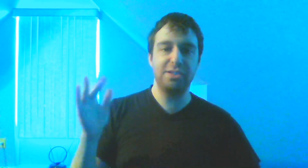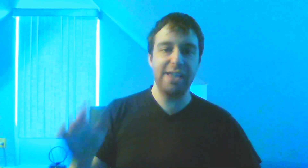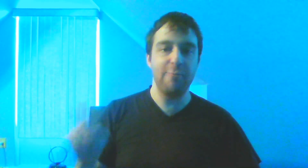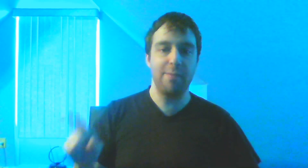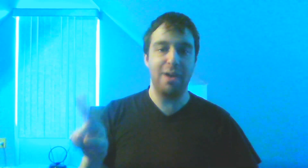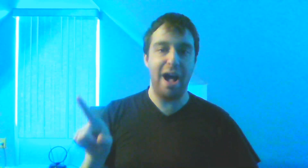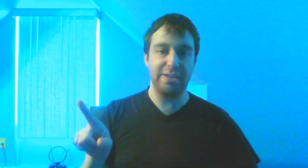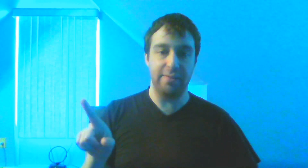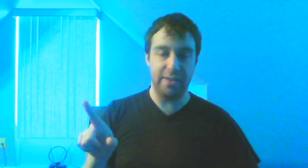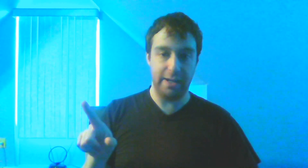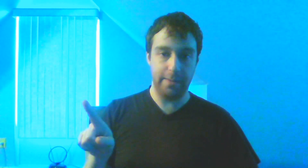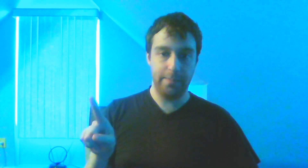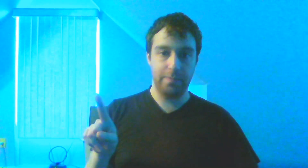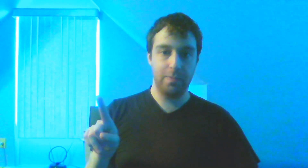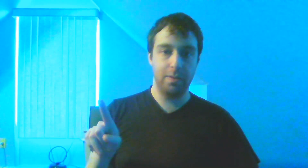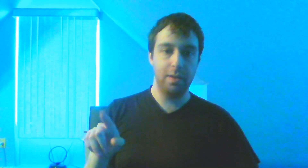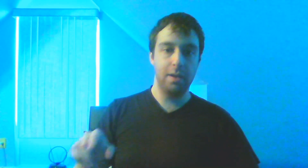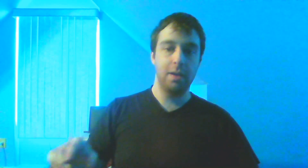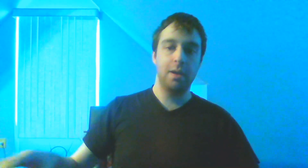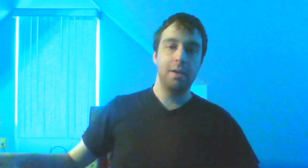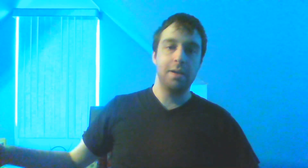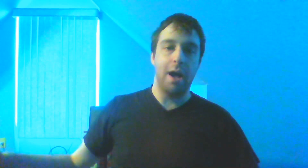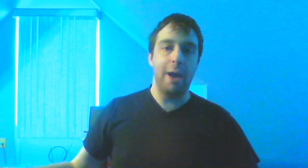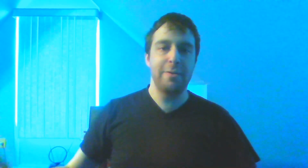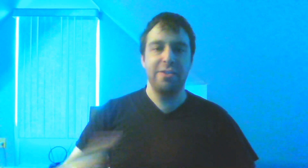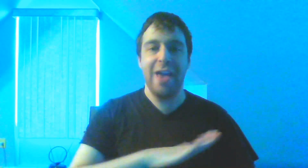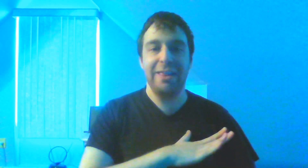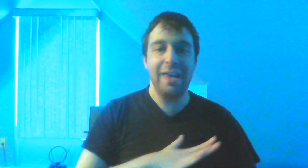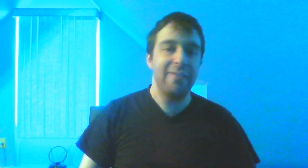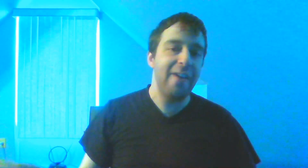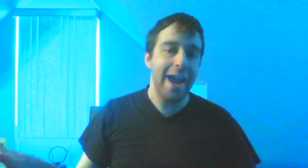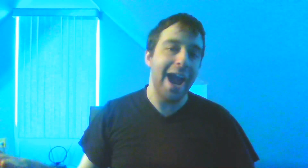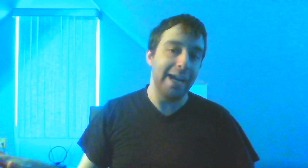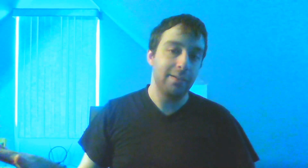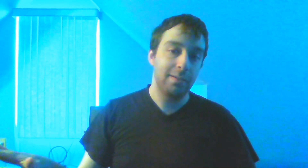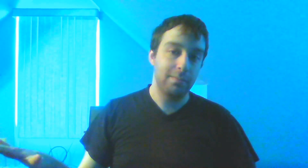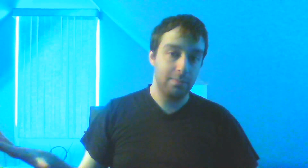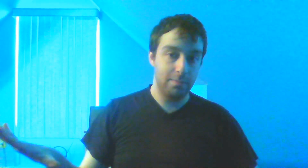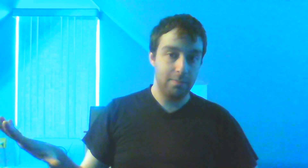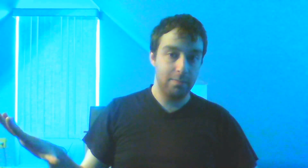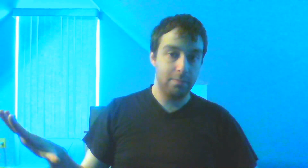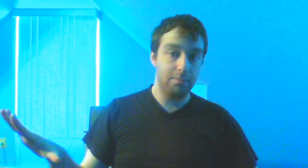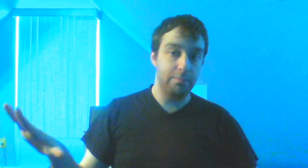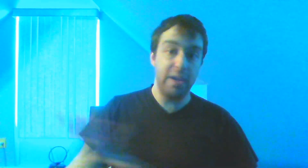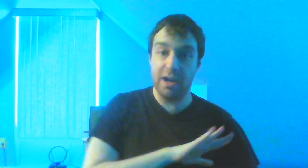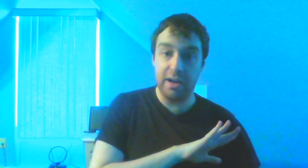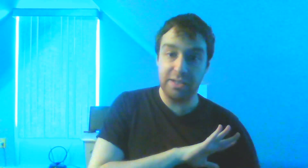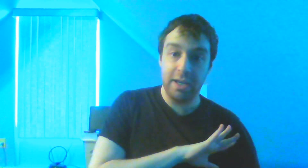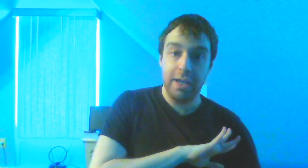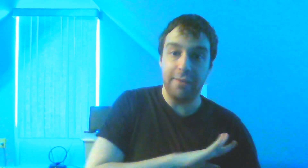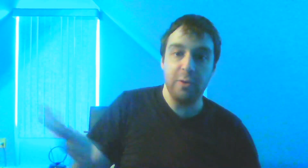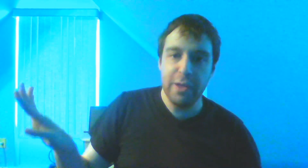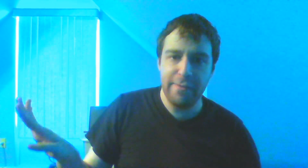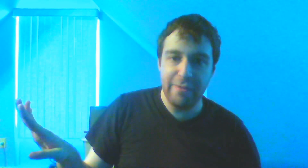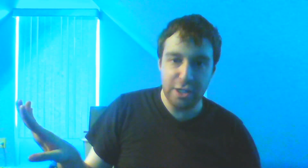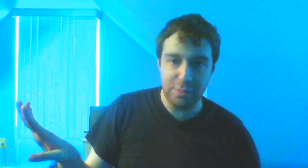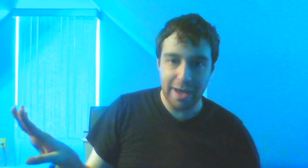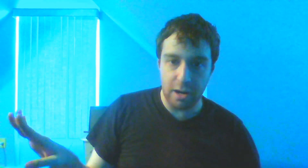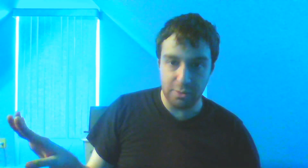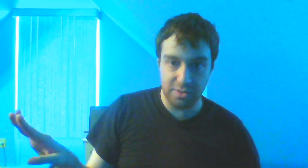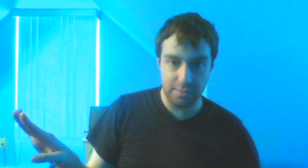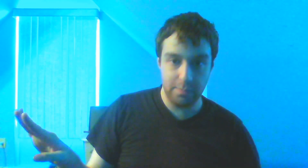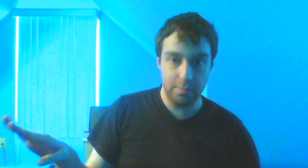But I'll say one positive thing. I want to thank the FAA. Because if you live in